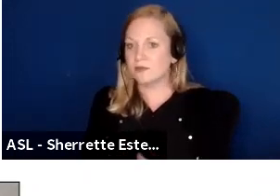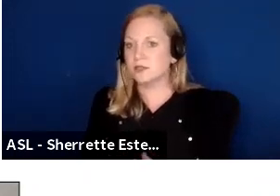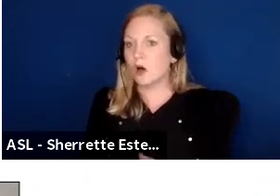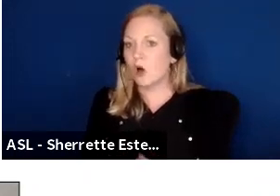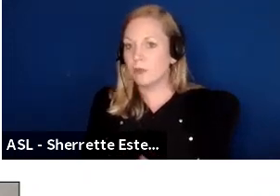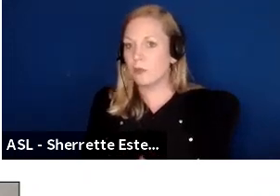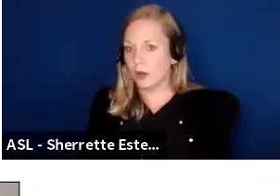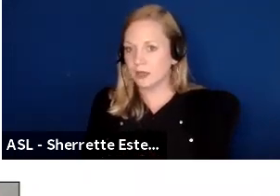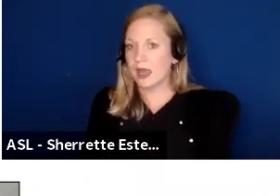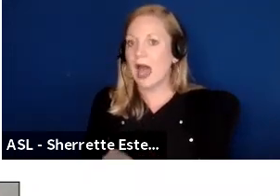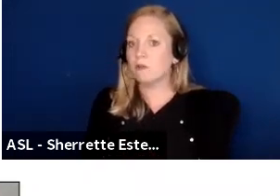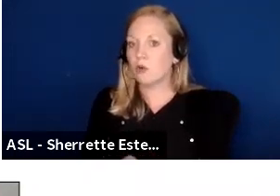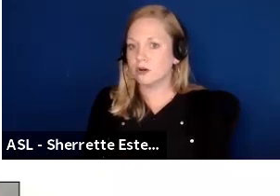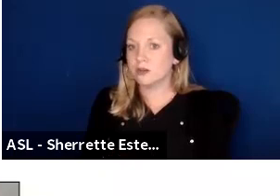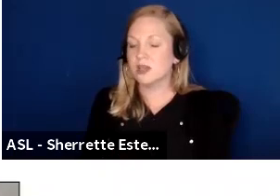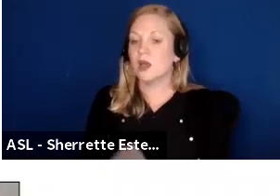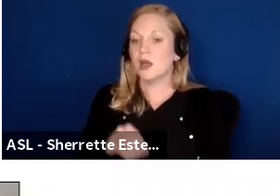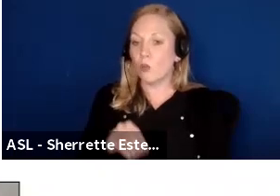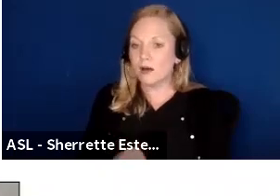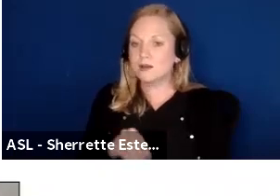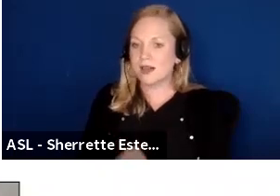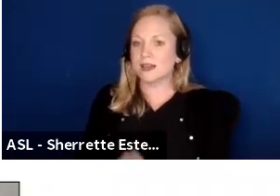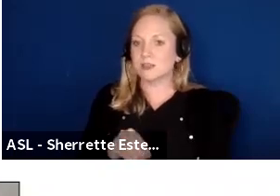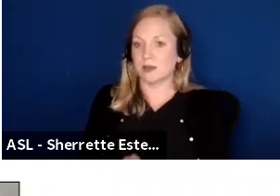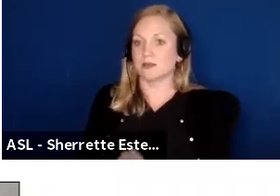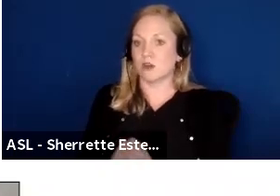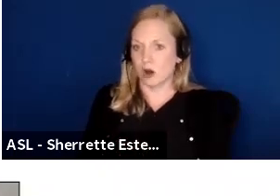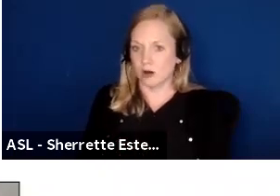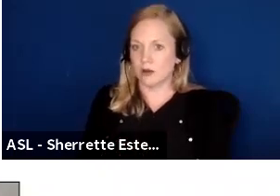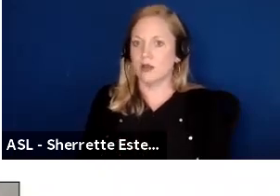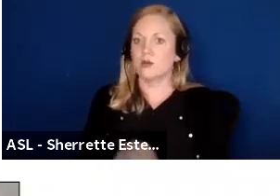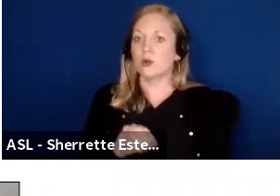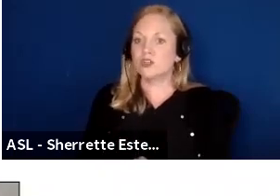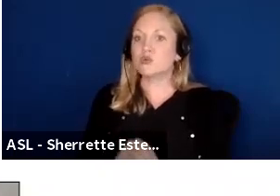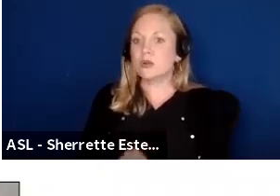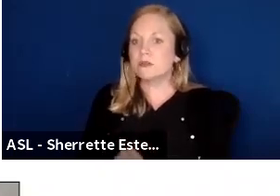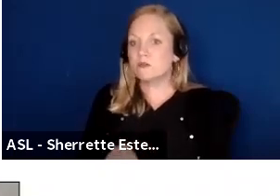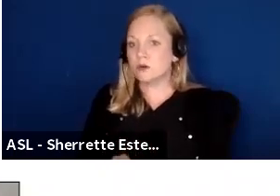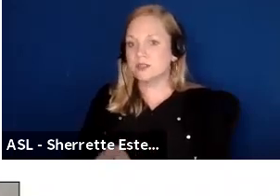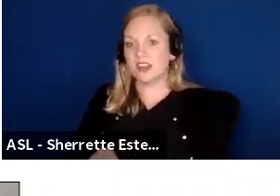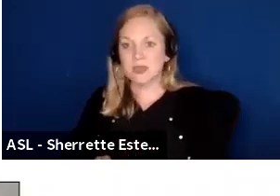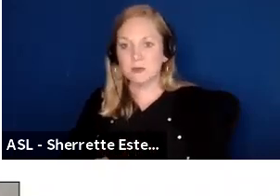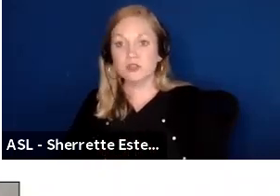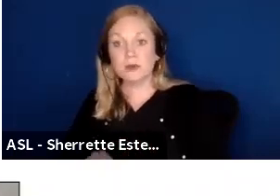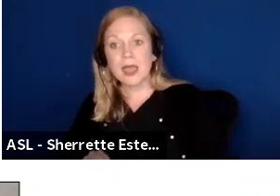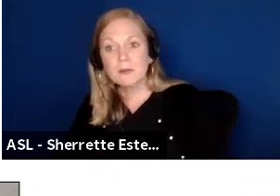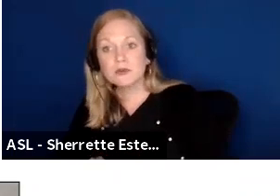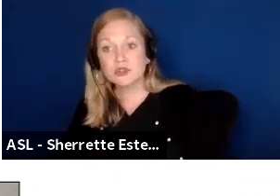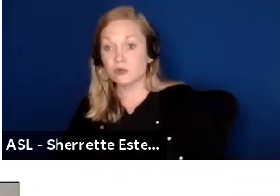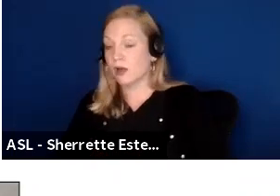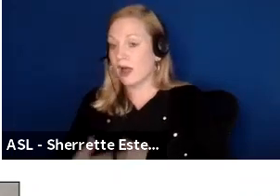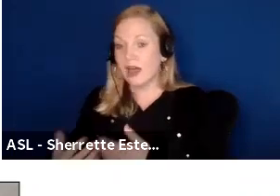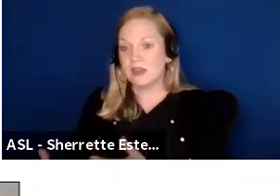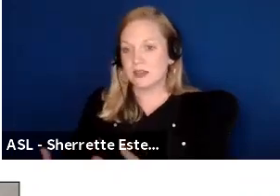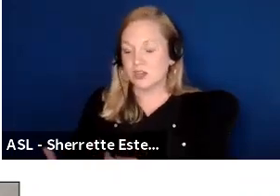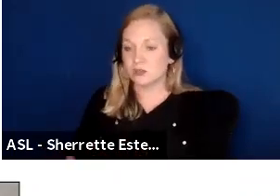that drives home the point how important well-designed spaces are. We want to reinforce deaf people to be able